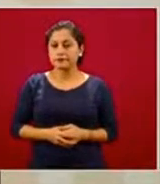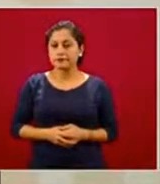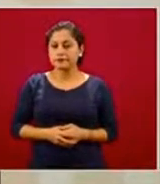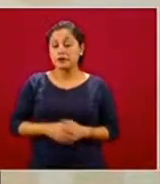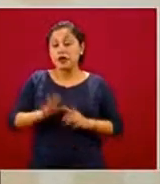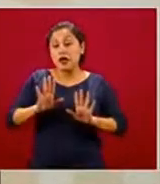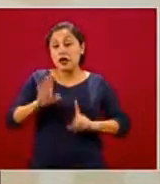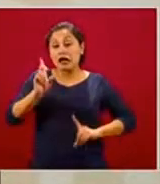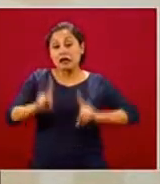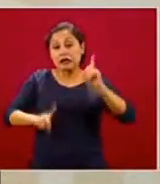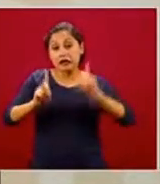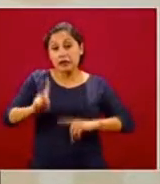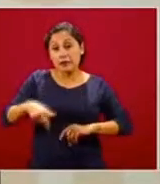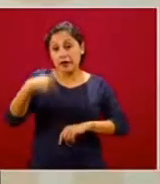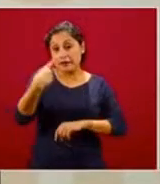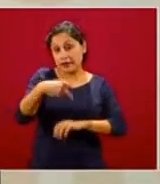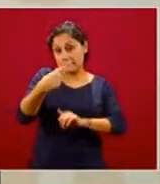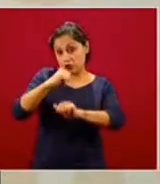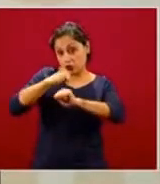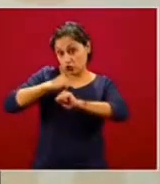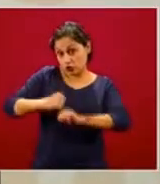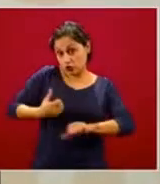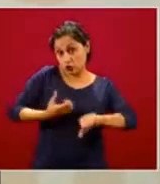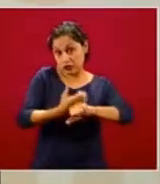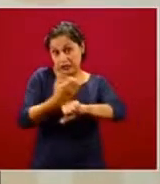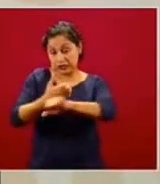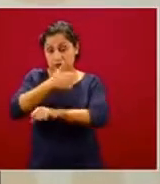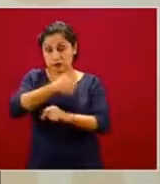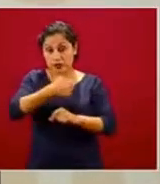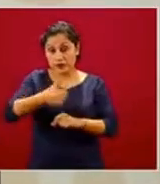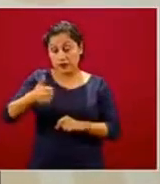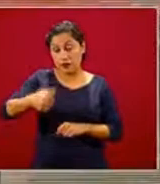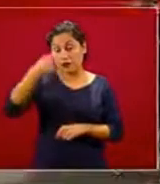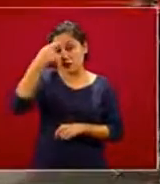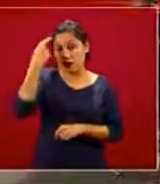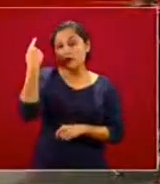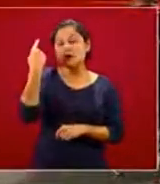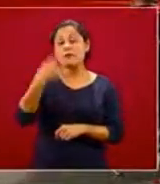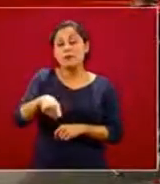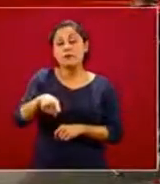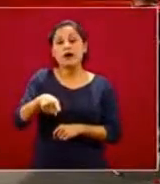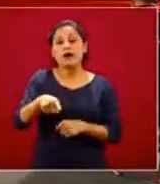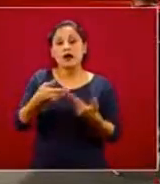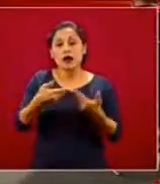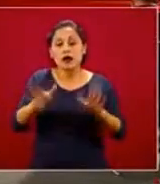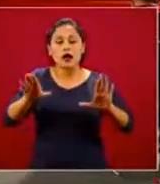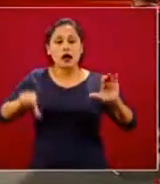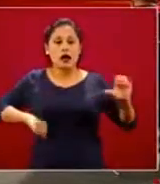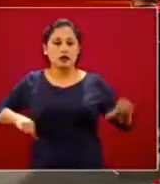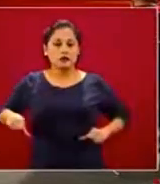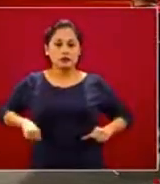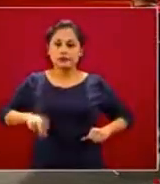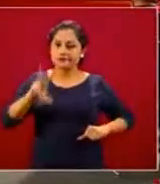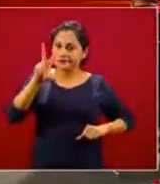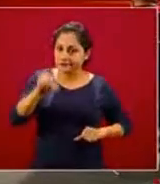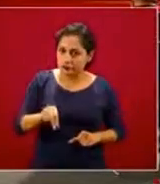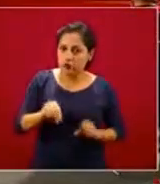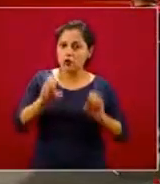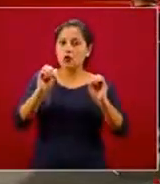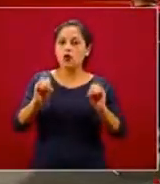We hope that they would scrupulously carry out and make decisions to not open